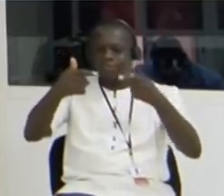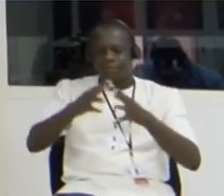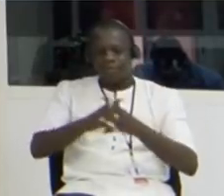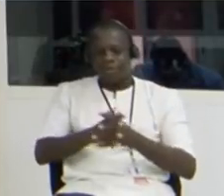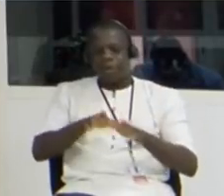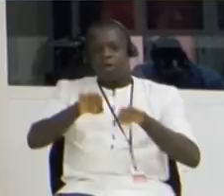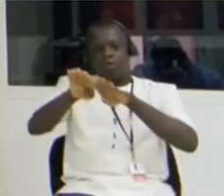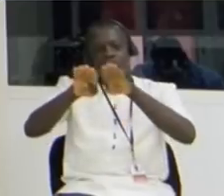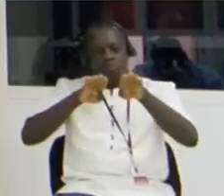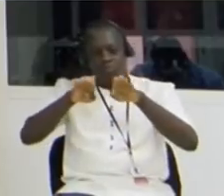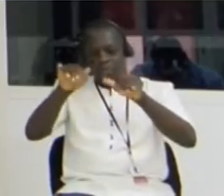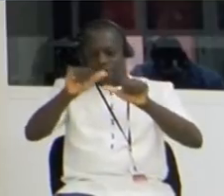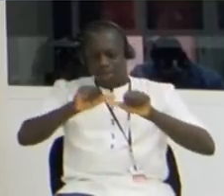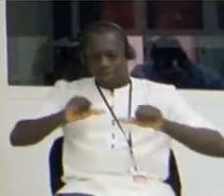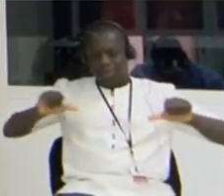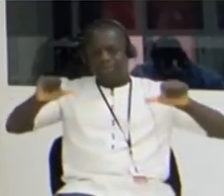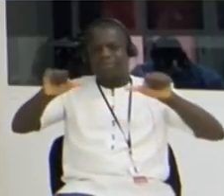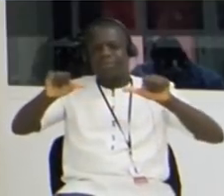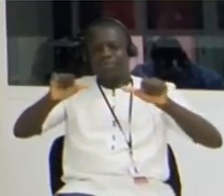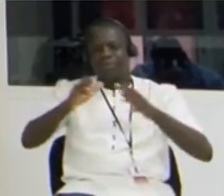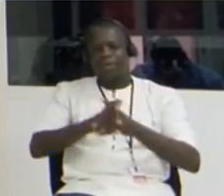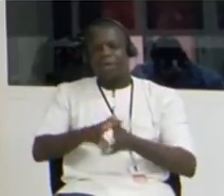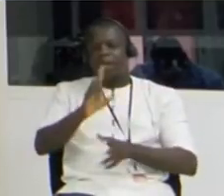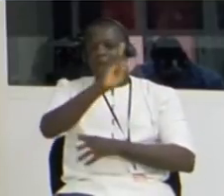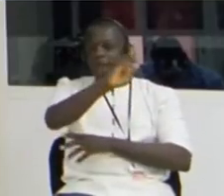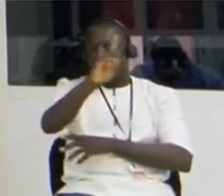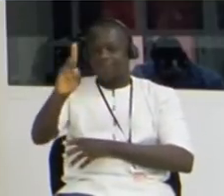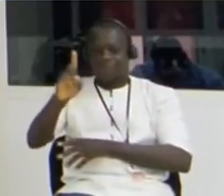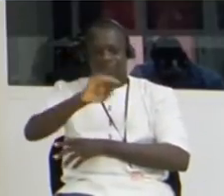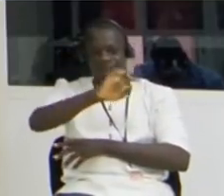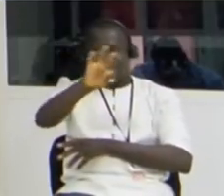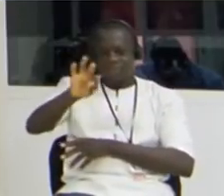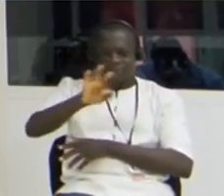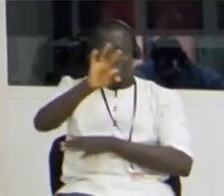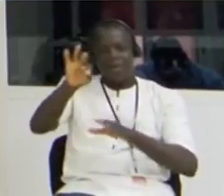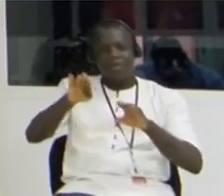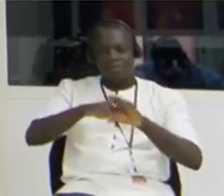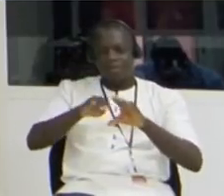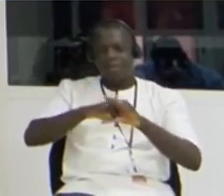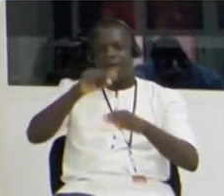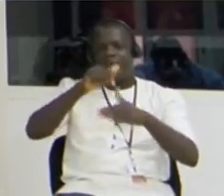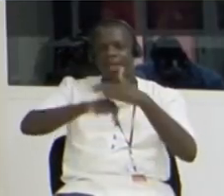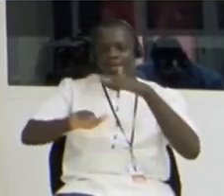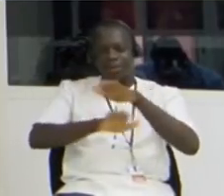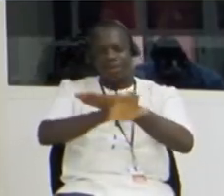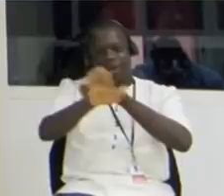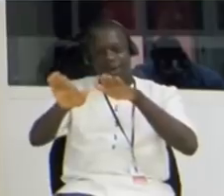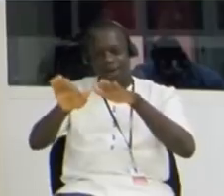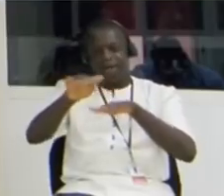to move around every family in this land and abroad.